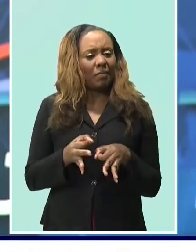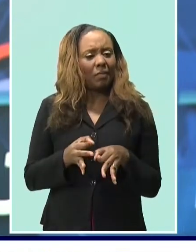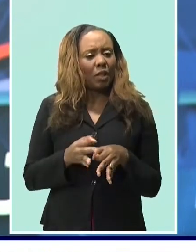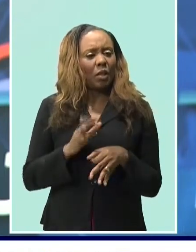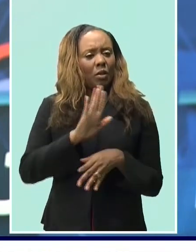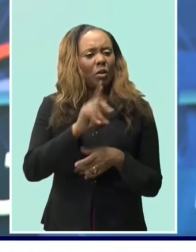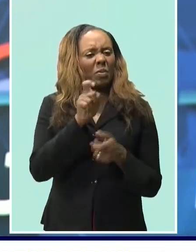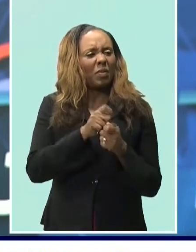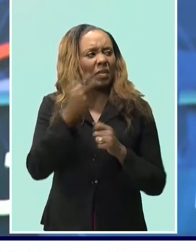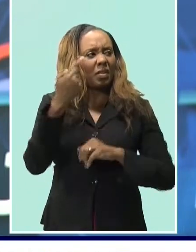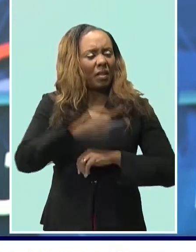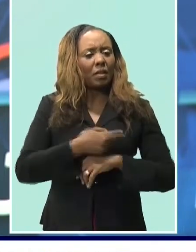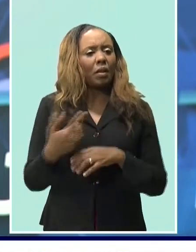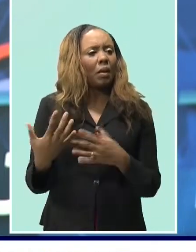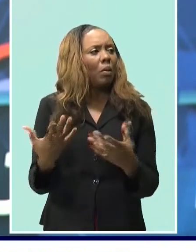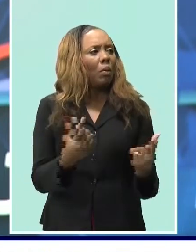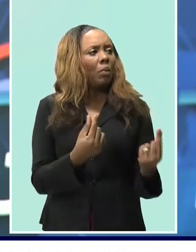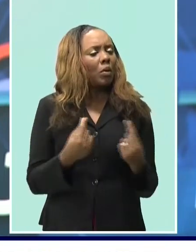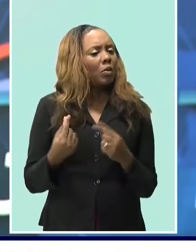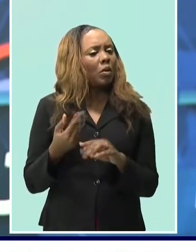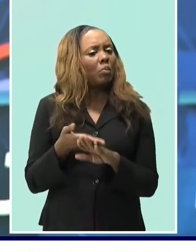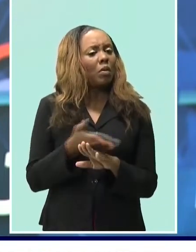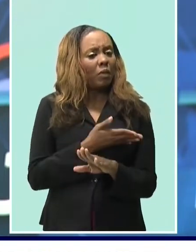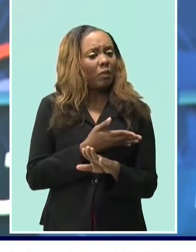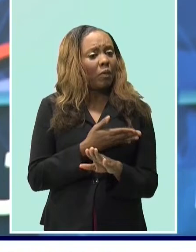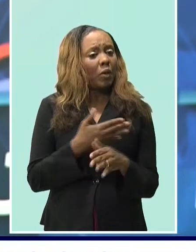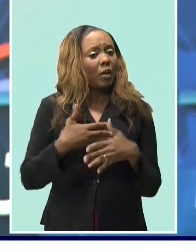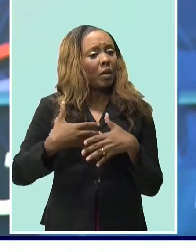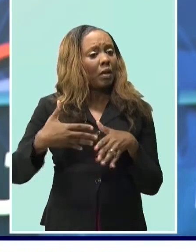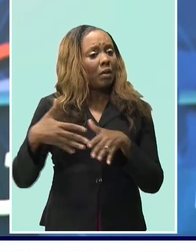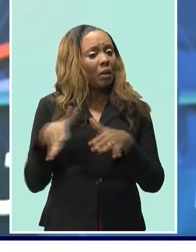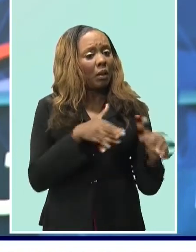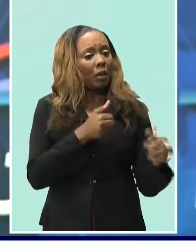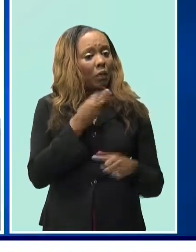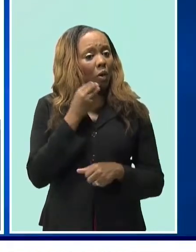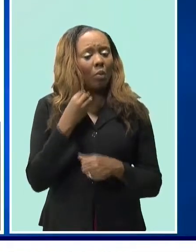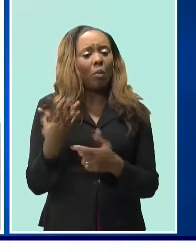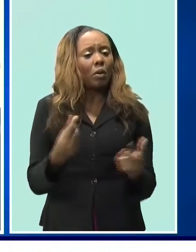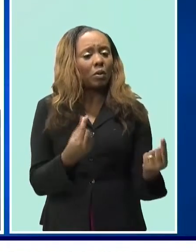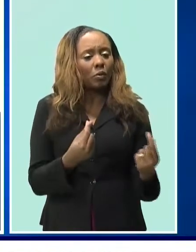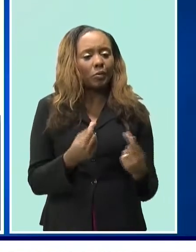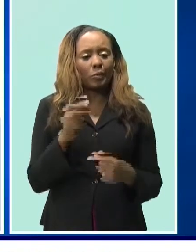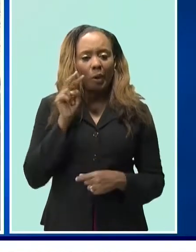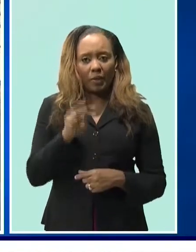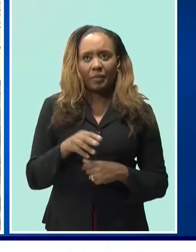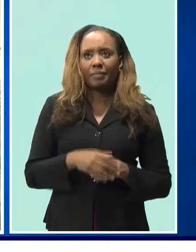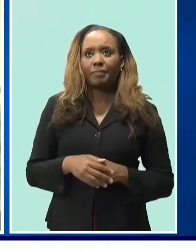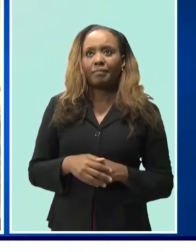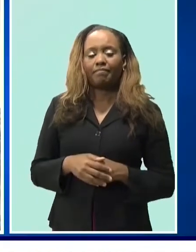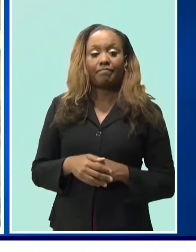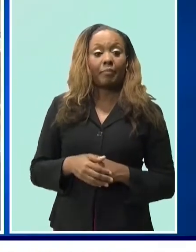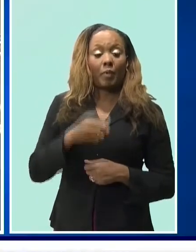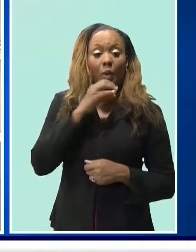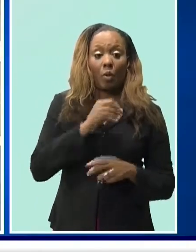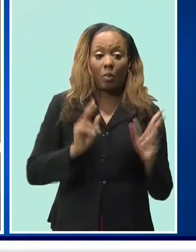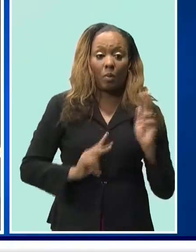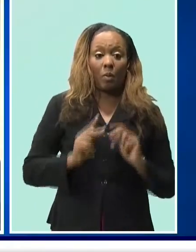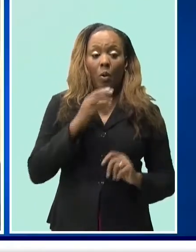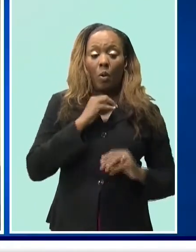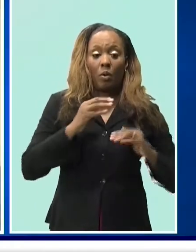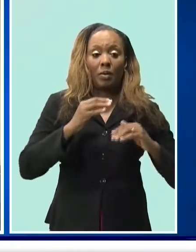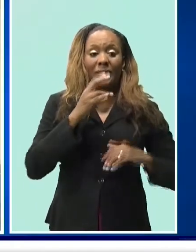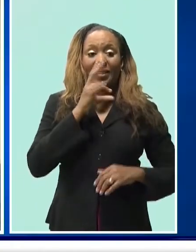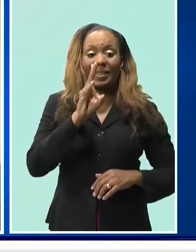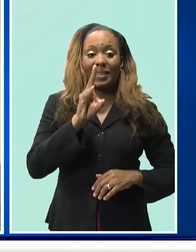the days and things you need to know before you hit the road. We start with senior citizens aged